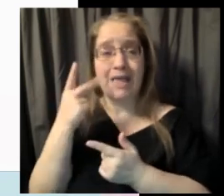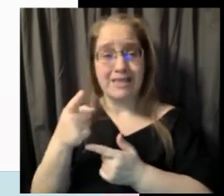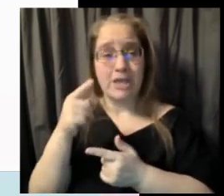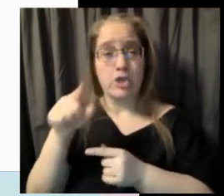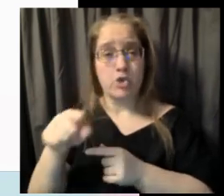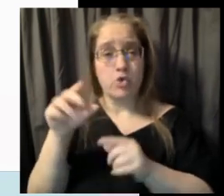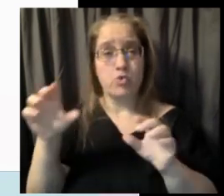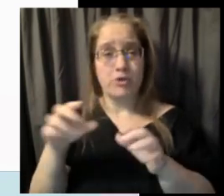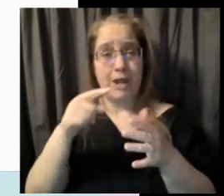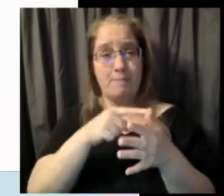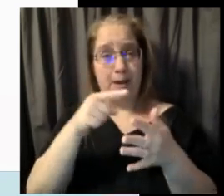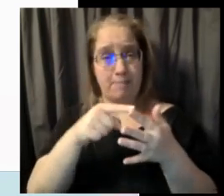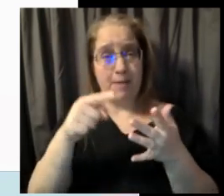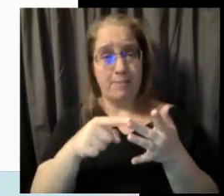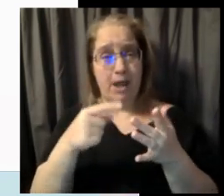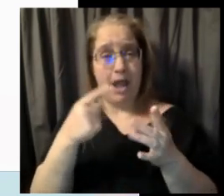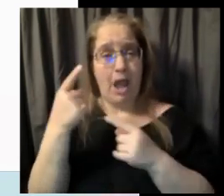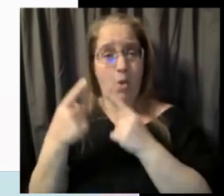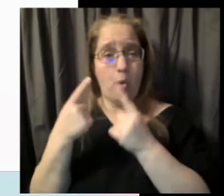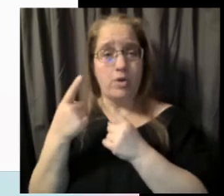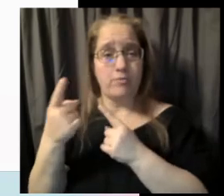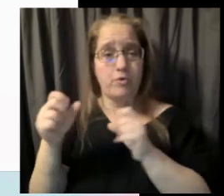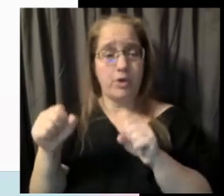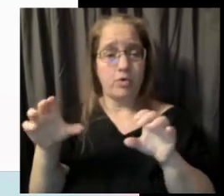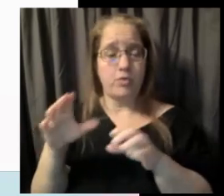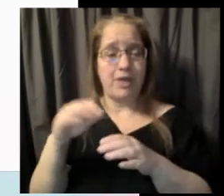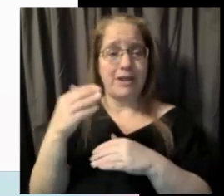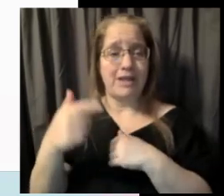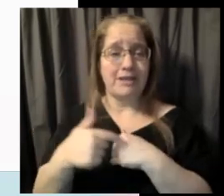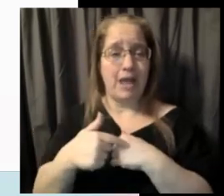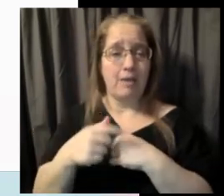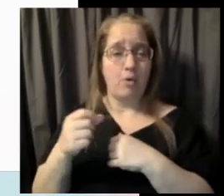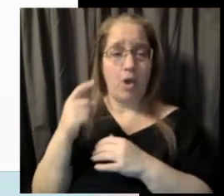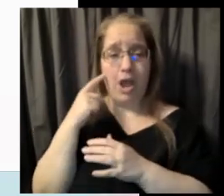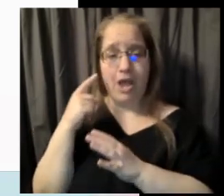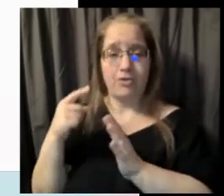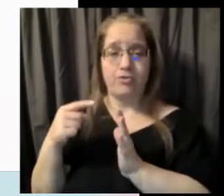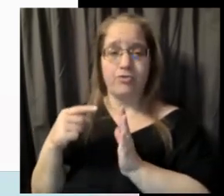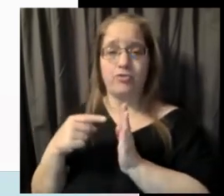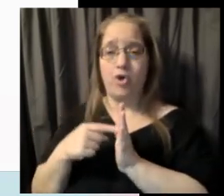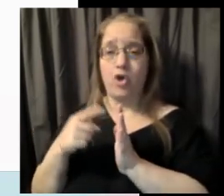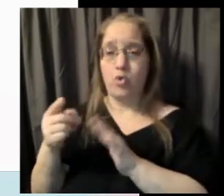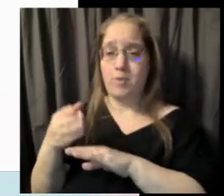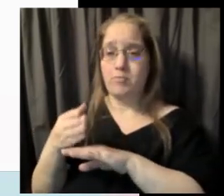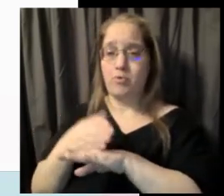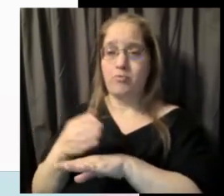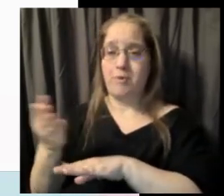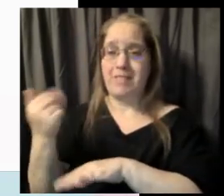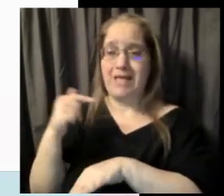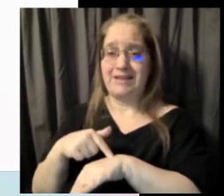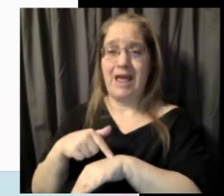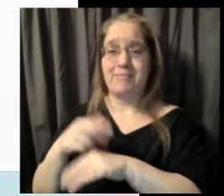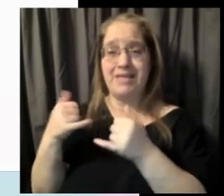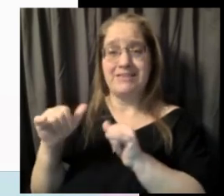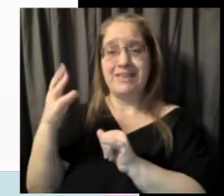X, Y, and Z. I wonder if you could do this next time. Or you can just say, I saw that you really improved from last time. Those are all external